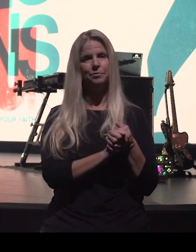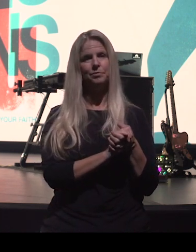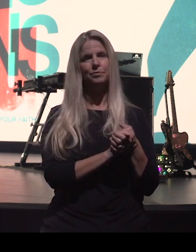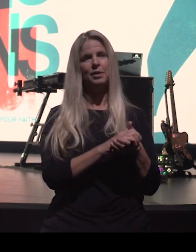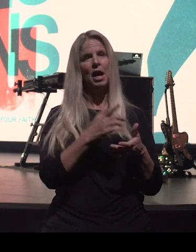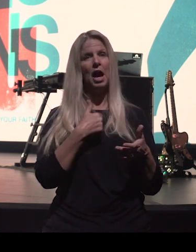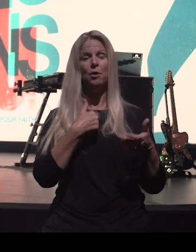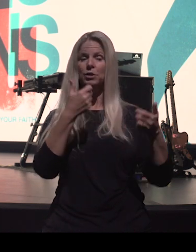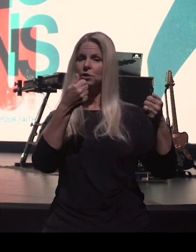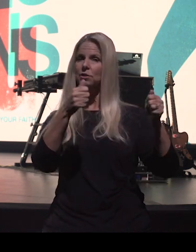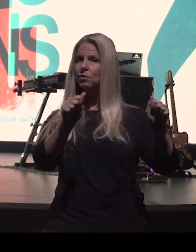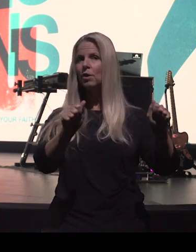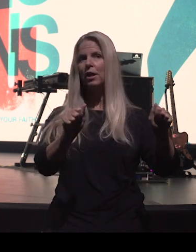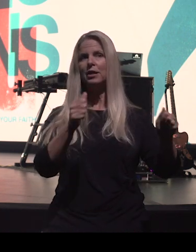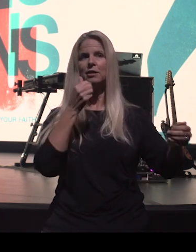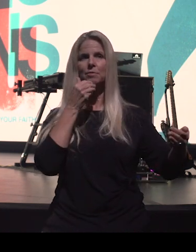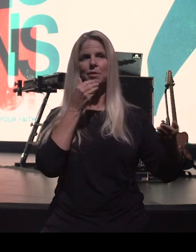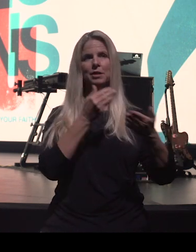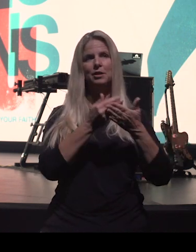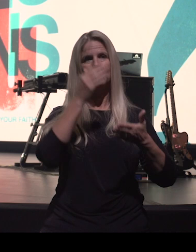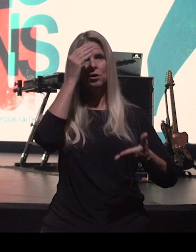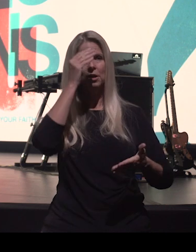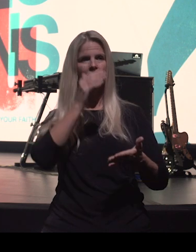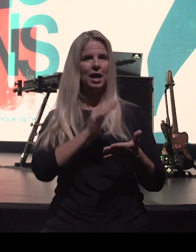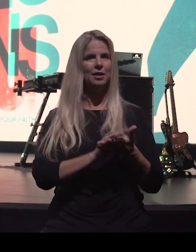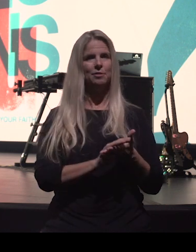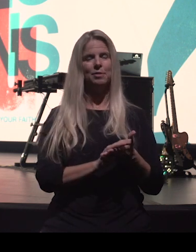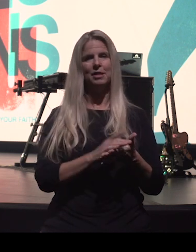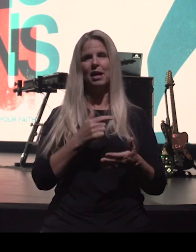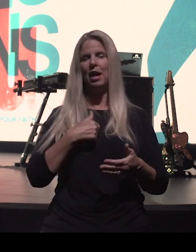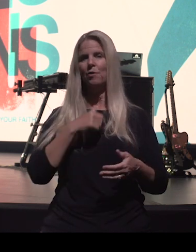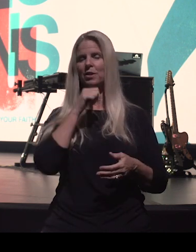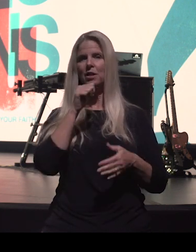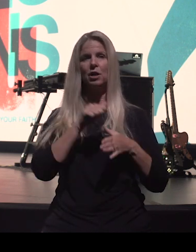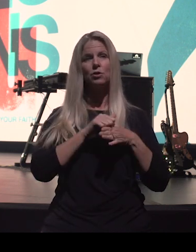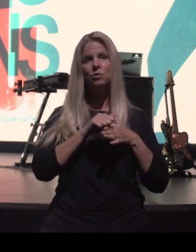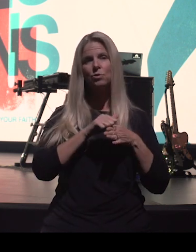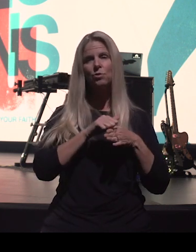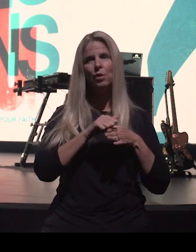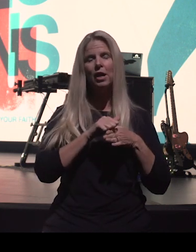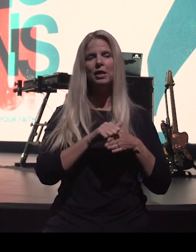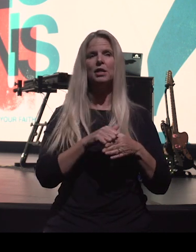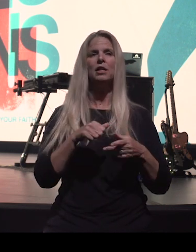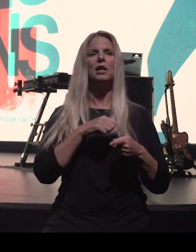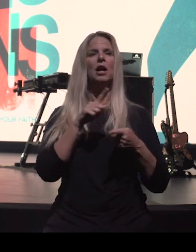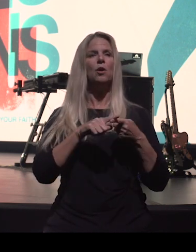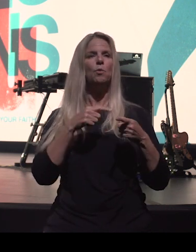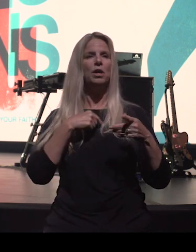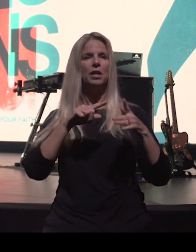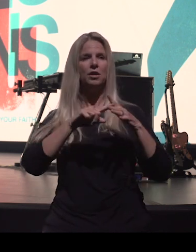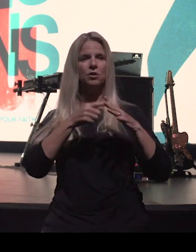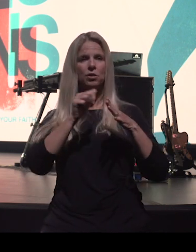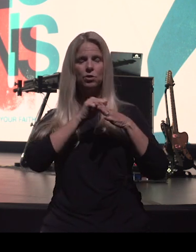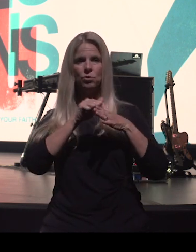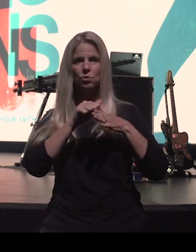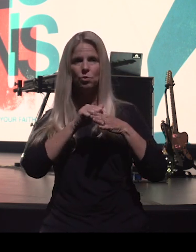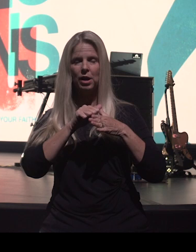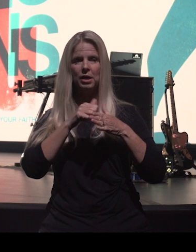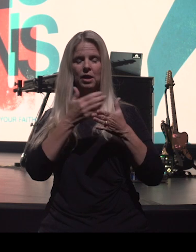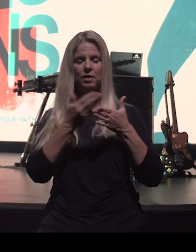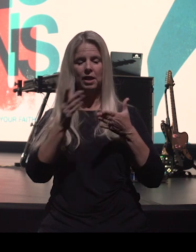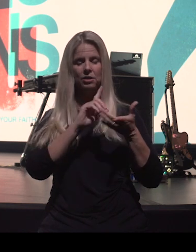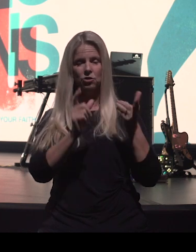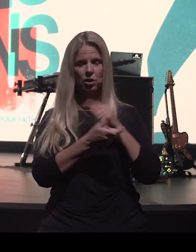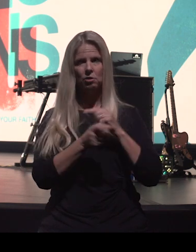was trying to be a good husband. I wasn't training. And it wasn't until I started training that things changed. What do I mean? I